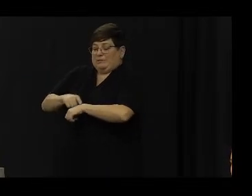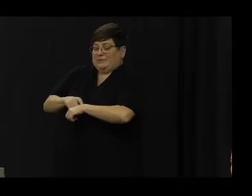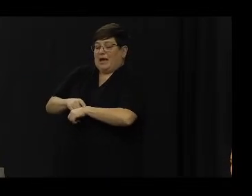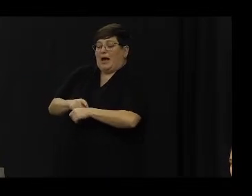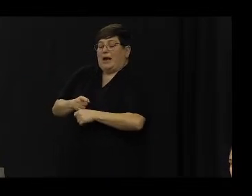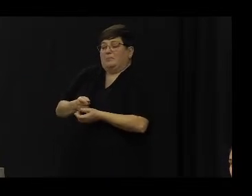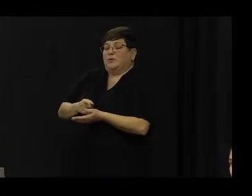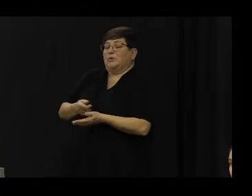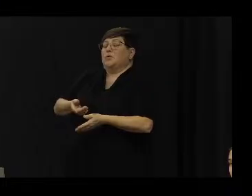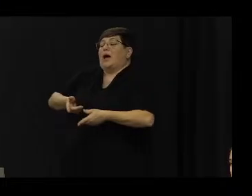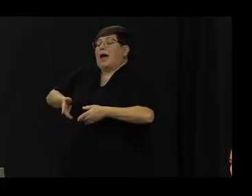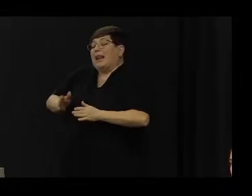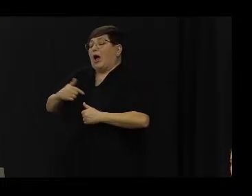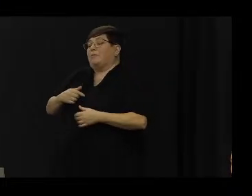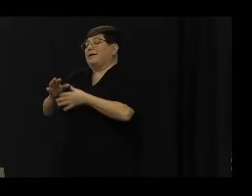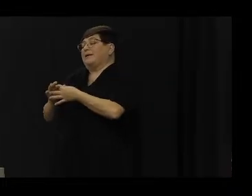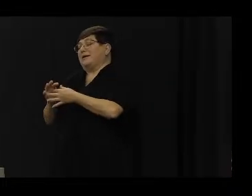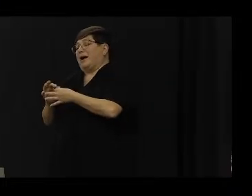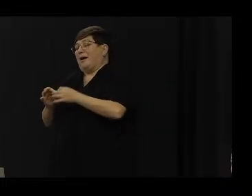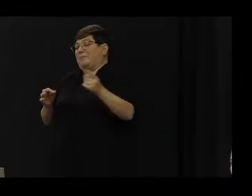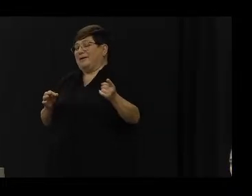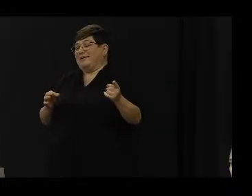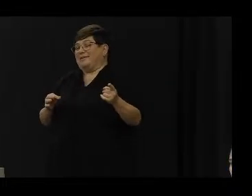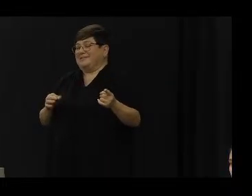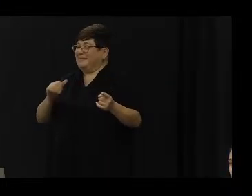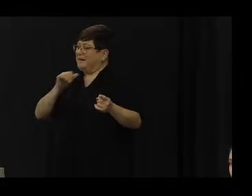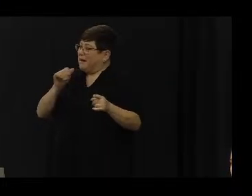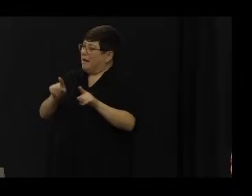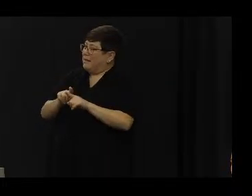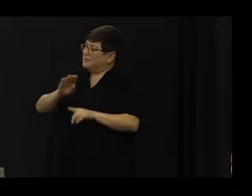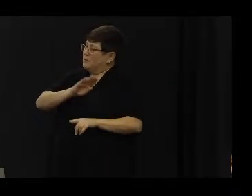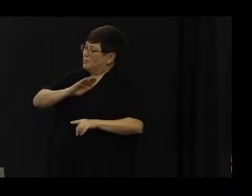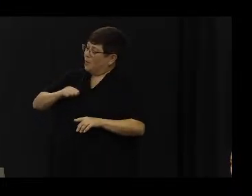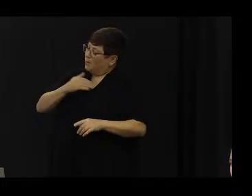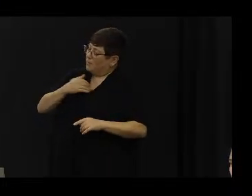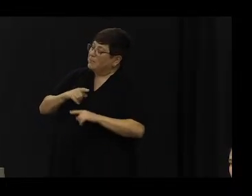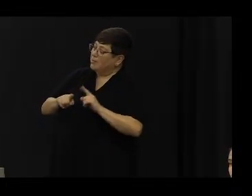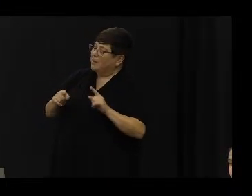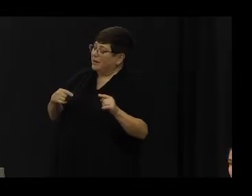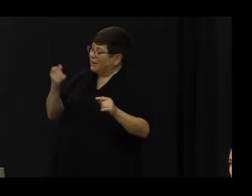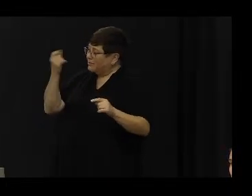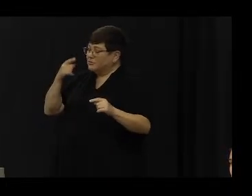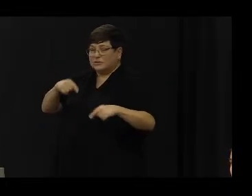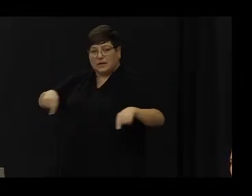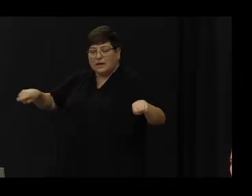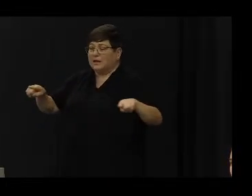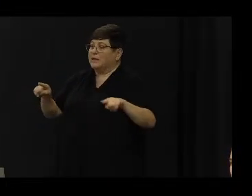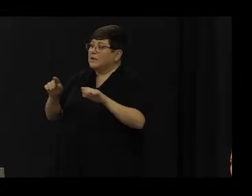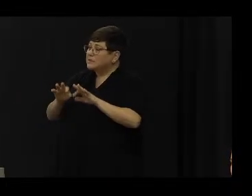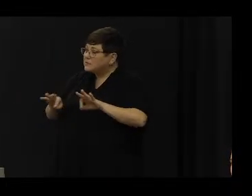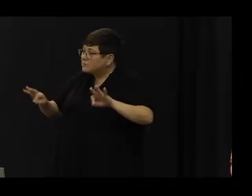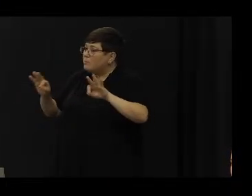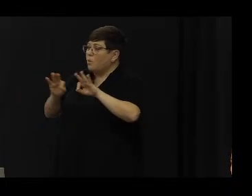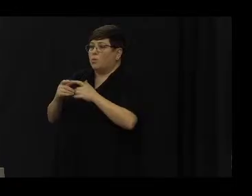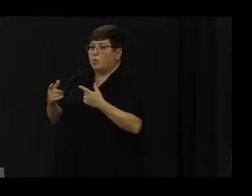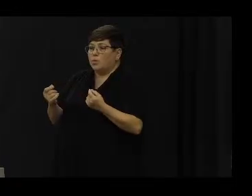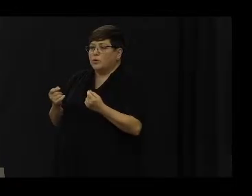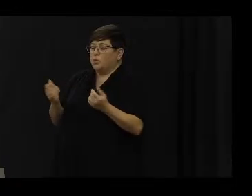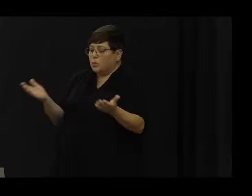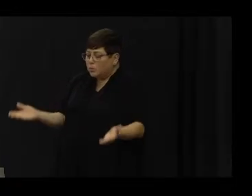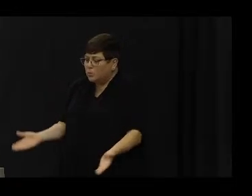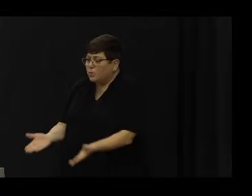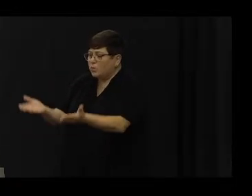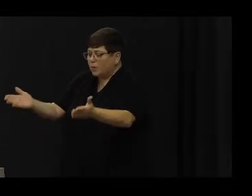maybe what we typically do. But this is the important thing that we do, to raise up strong deaf